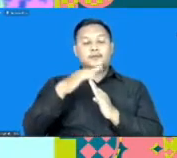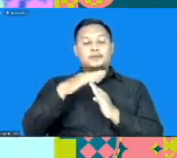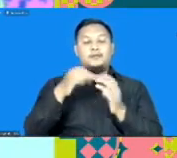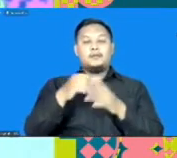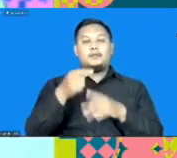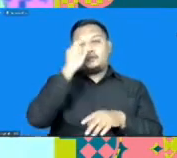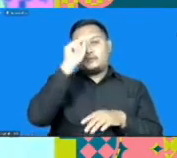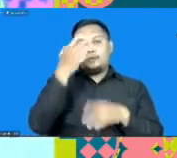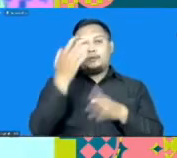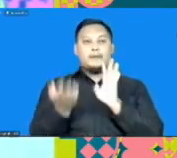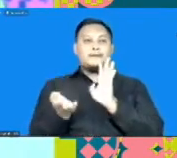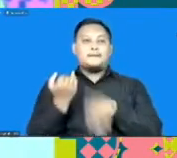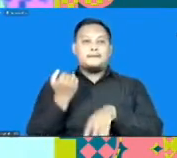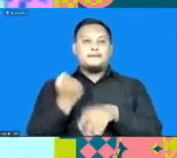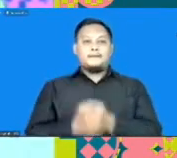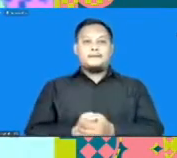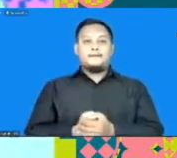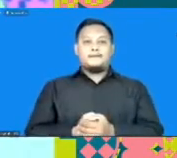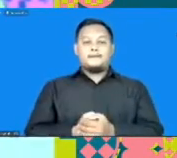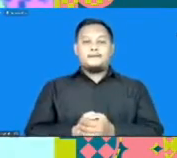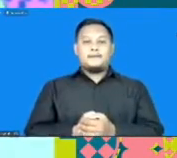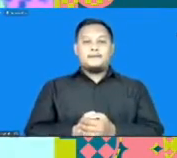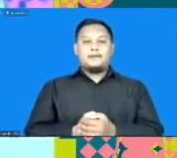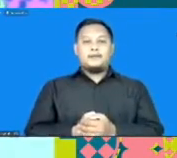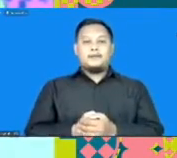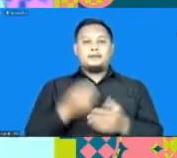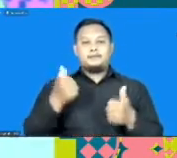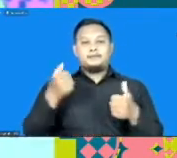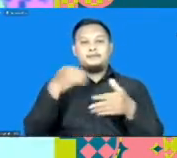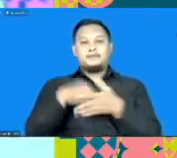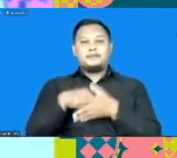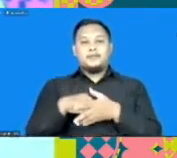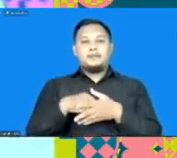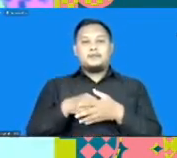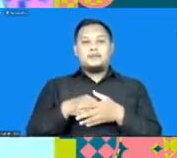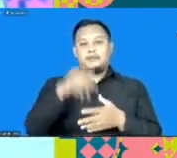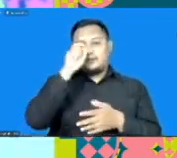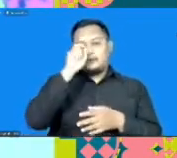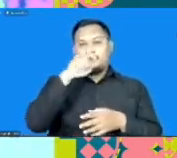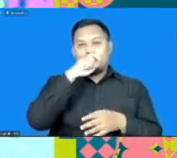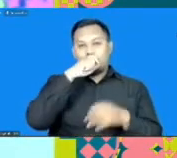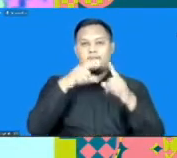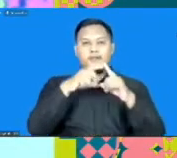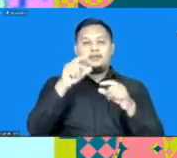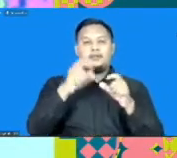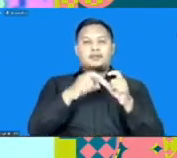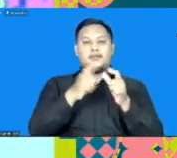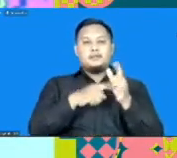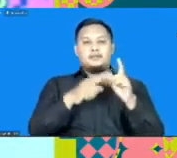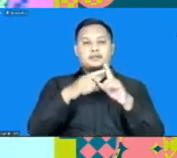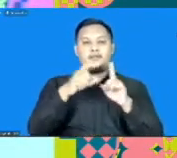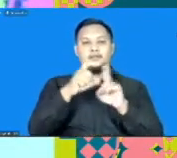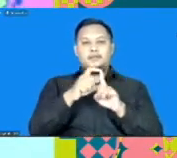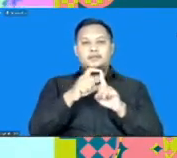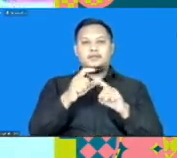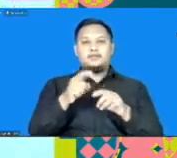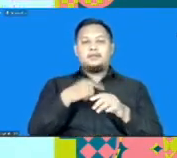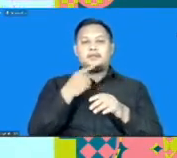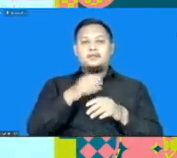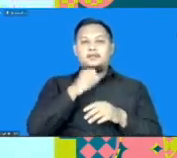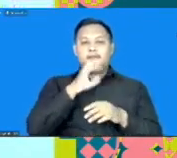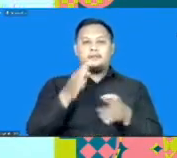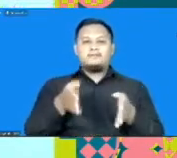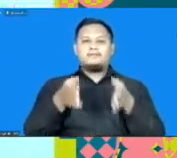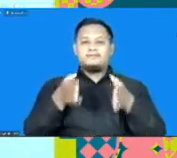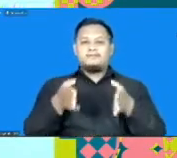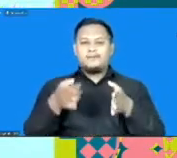after Bapak Arsyad, we're going to see something special, a True. Very special performance which